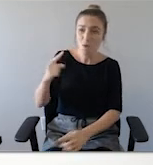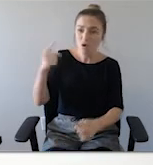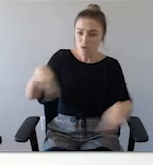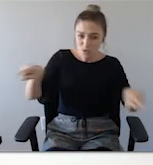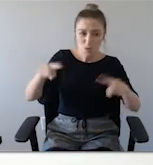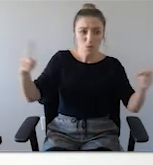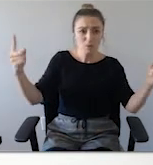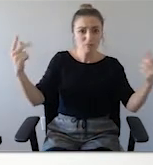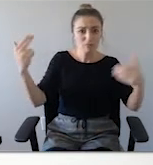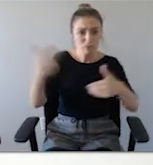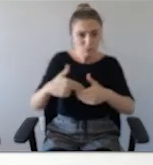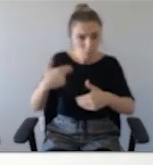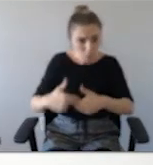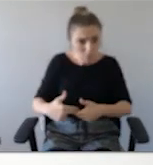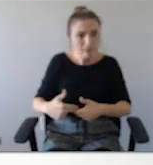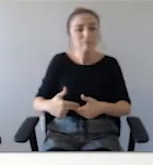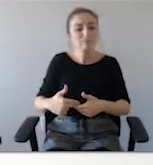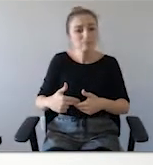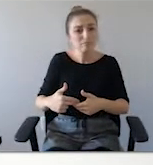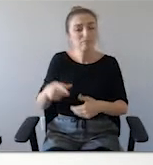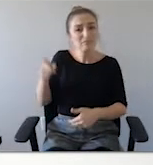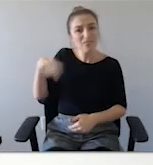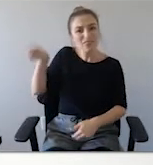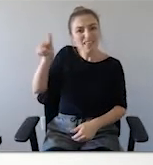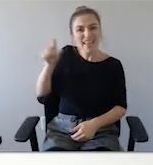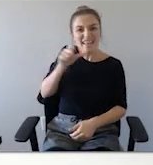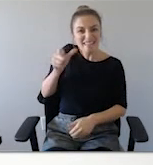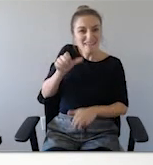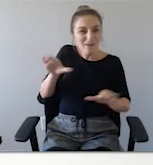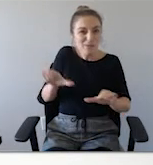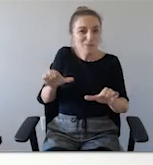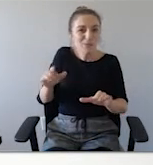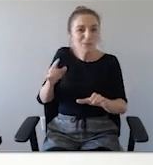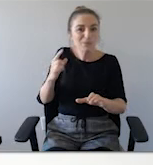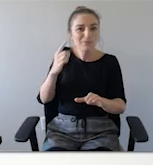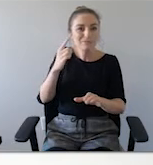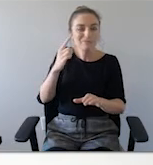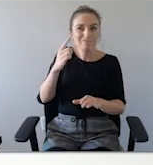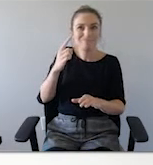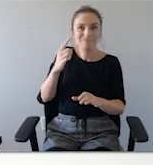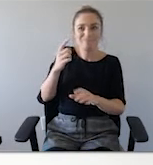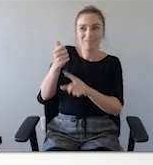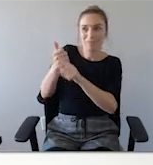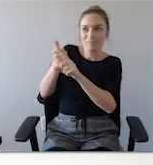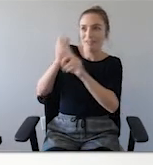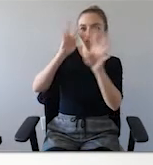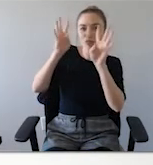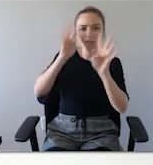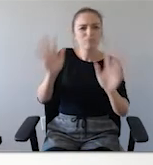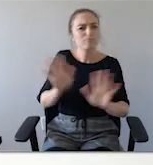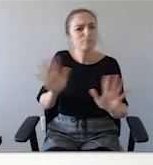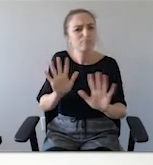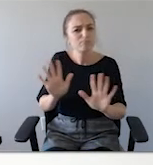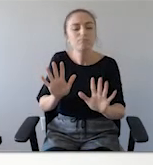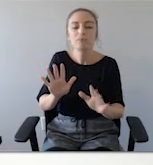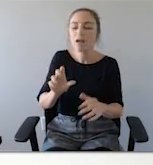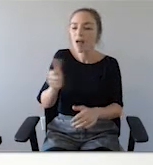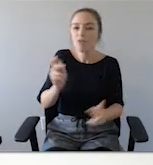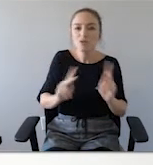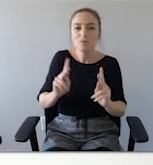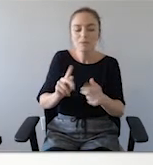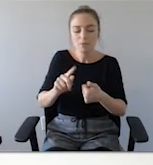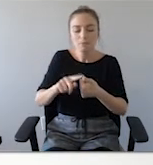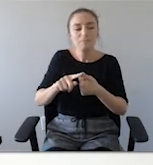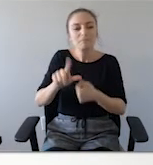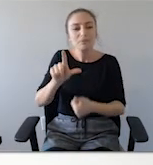do that because they came up with it on their own. There were advocates, Lori Fahey, who put this